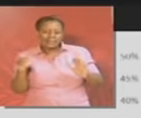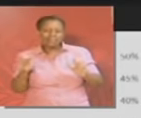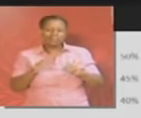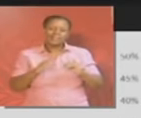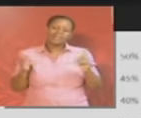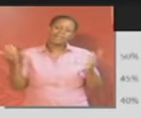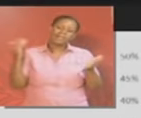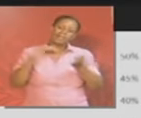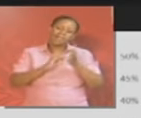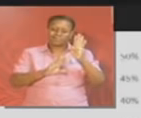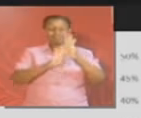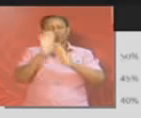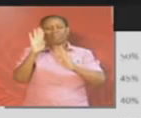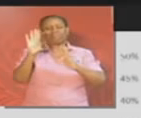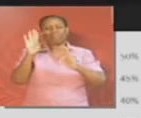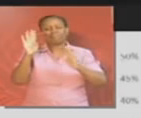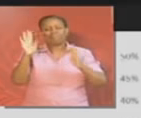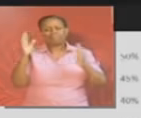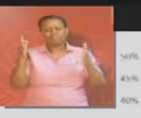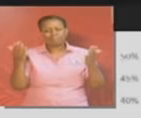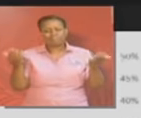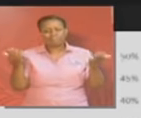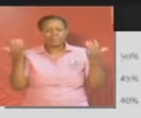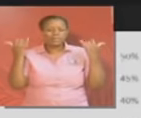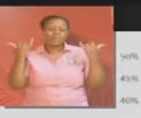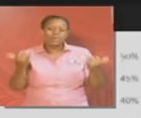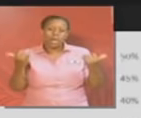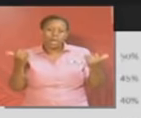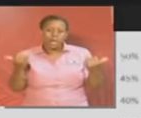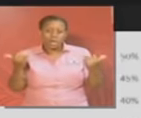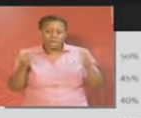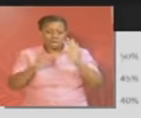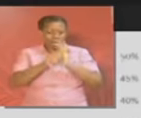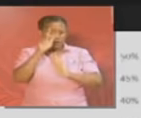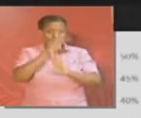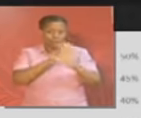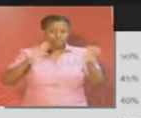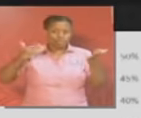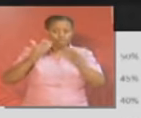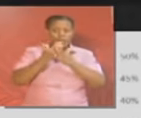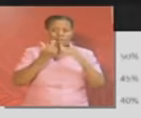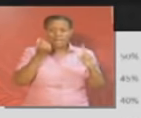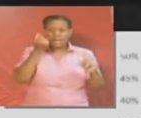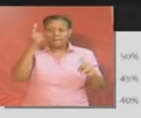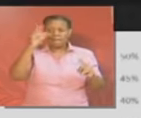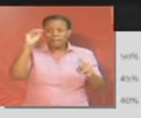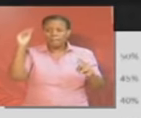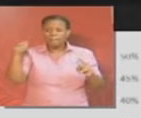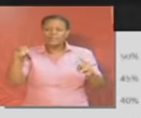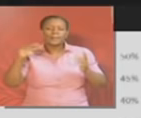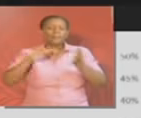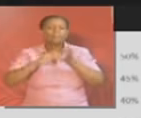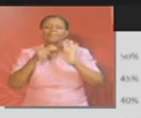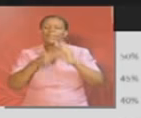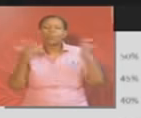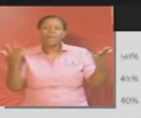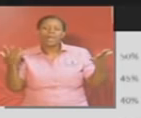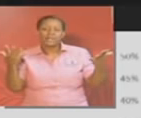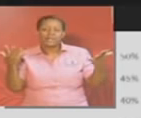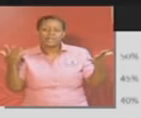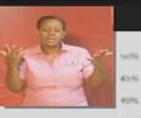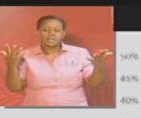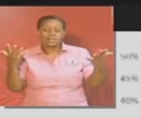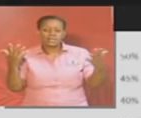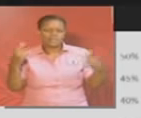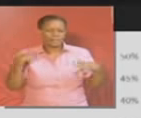currently around 11%. That means that out of the samples that we collect, 11% of them